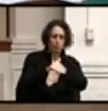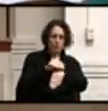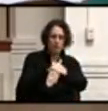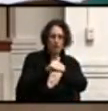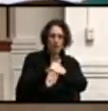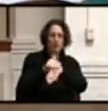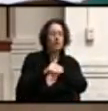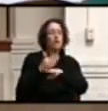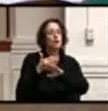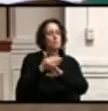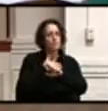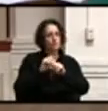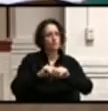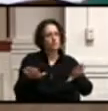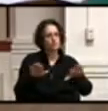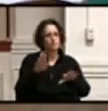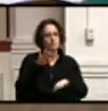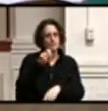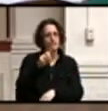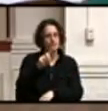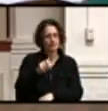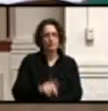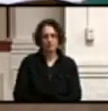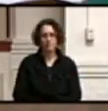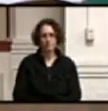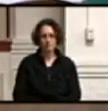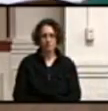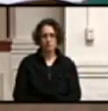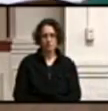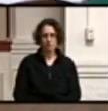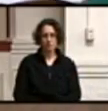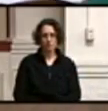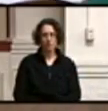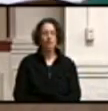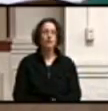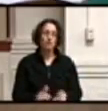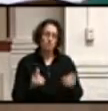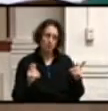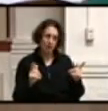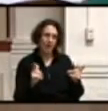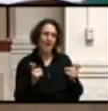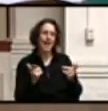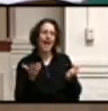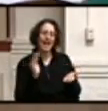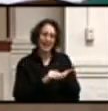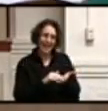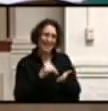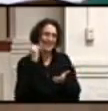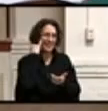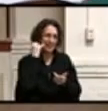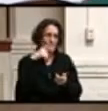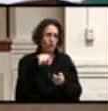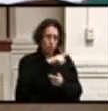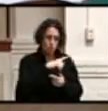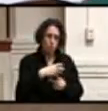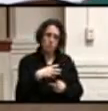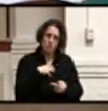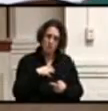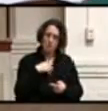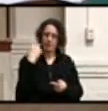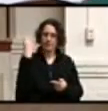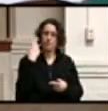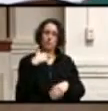bid through the construction manager. Mm-hmm. It would be nice if there were any objections this evening to hear those, if you have any.